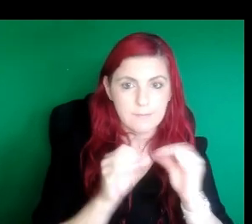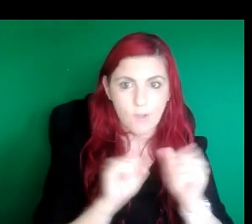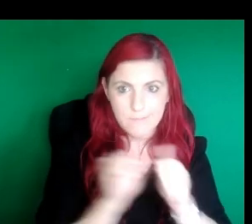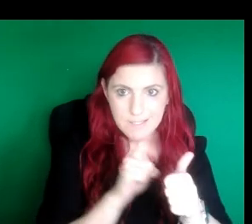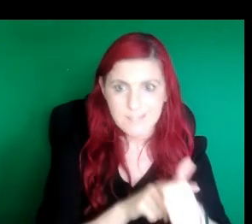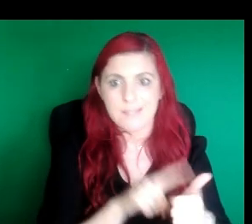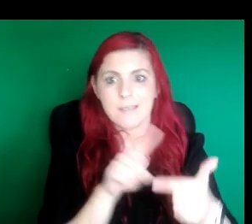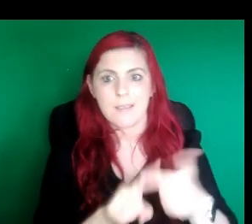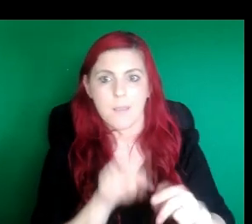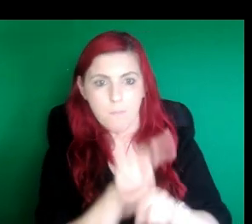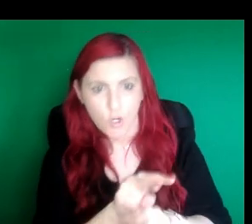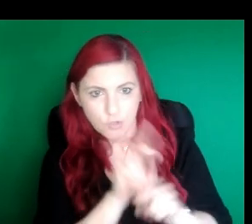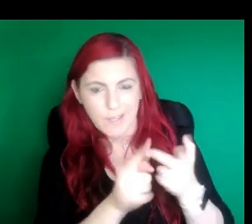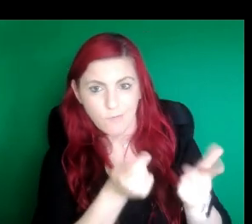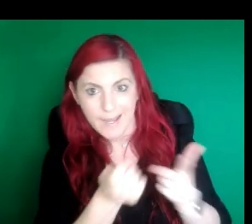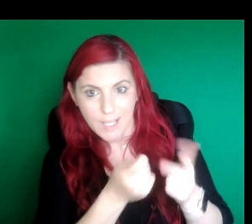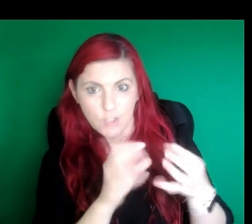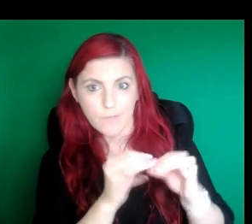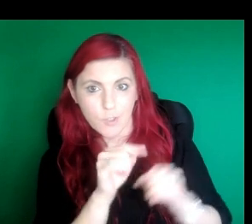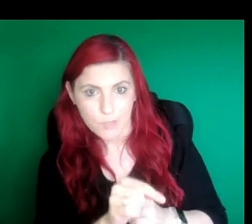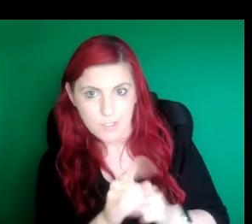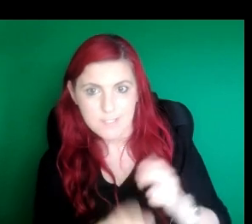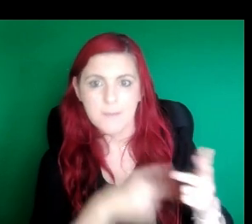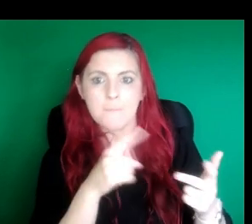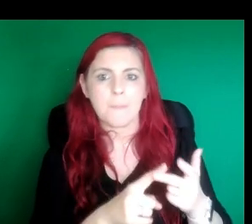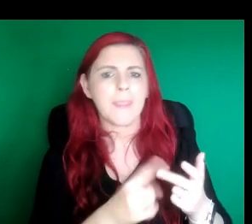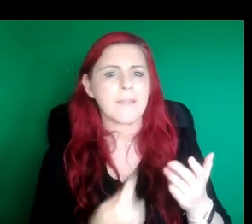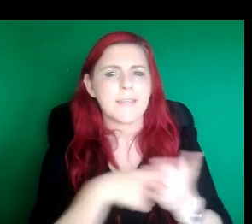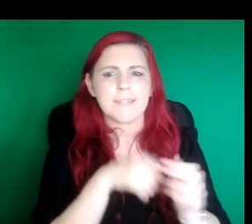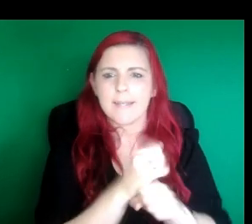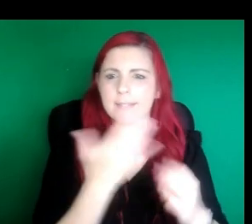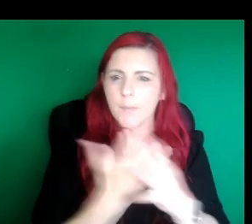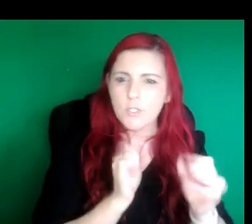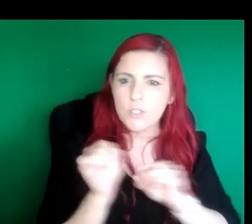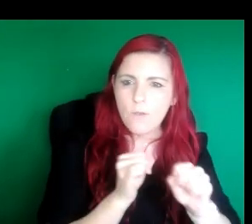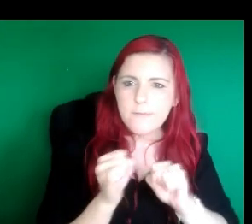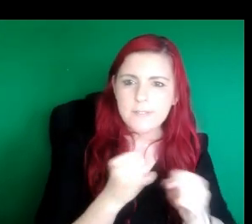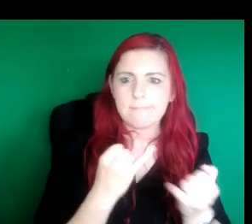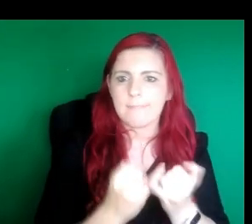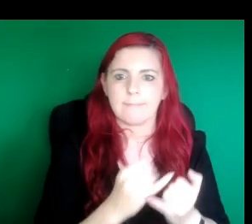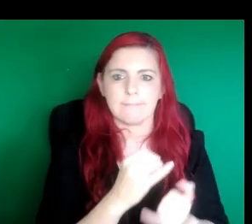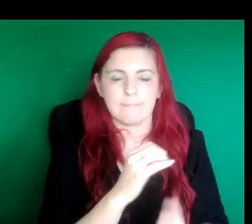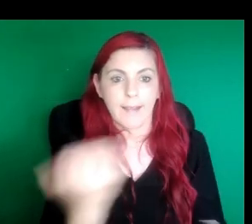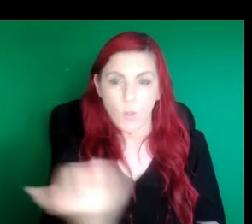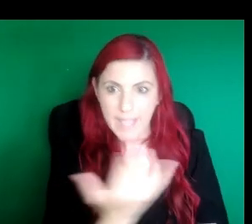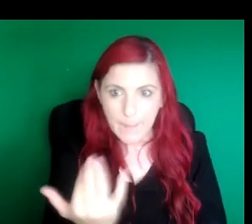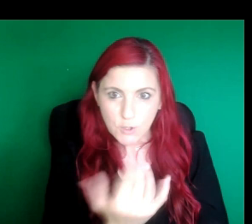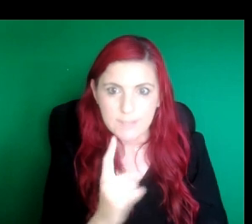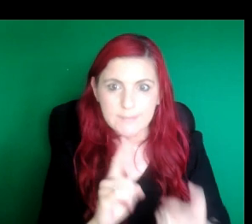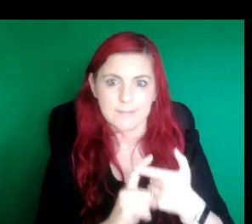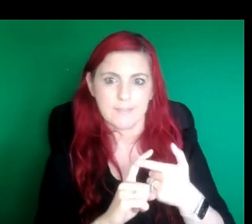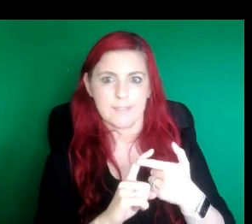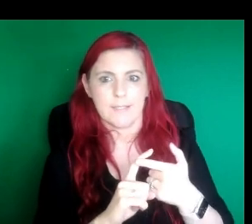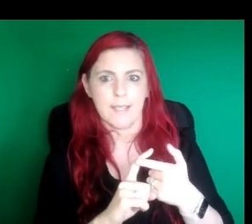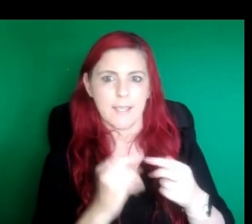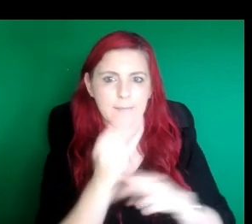including, interpreting services, monitoring and regulating of that service. Investment into accessibility services, so the closed captions,